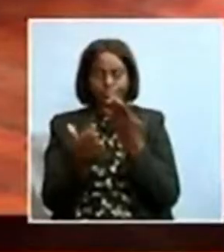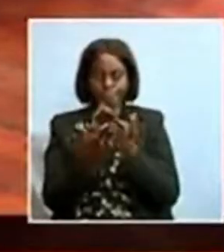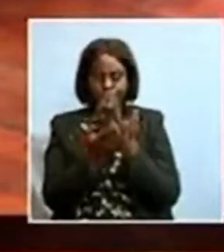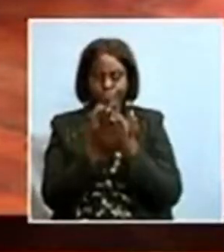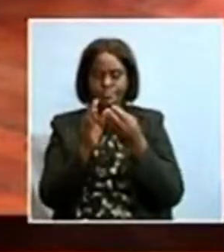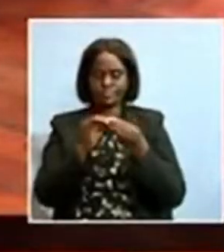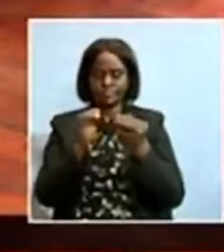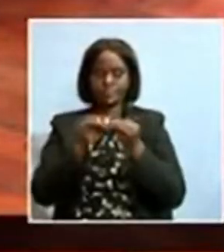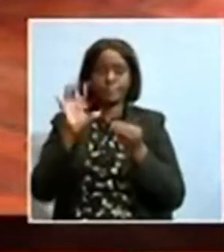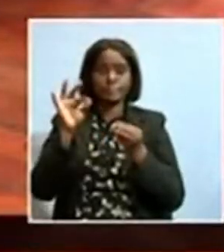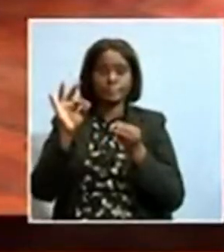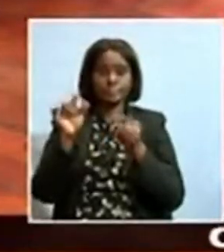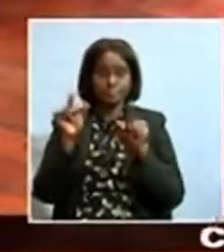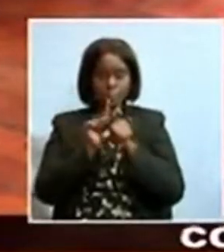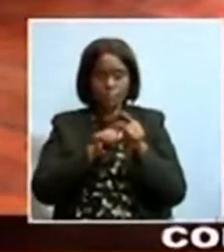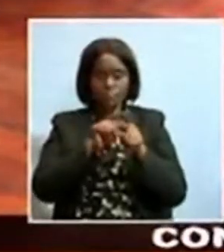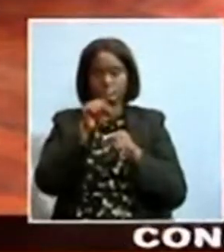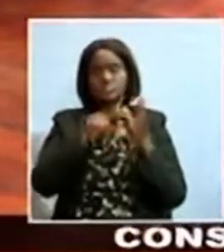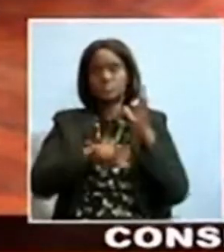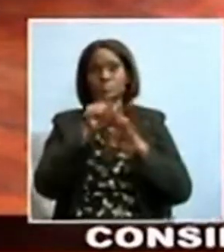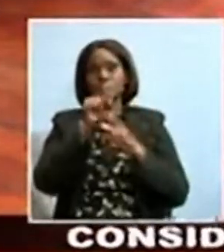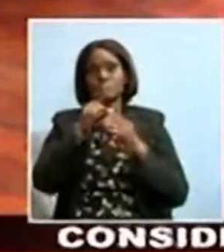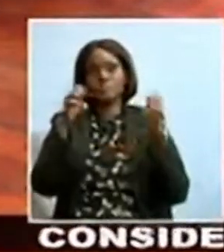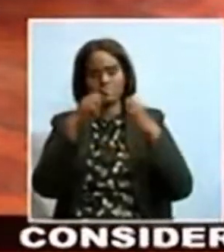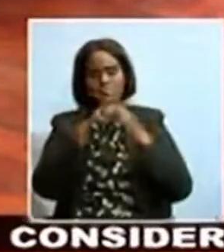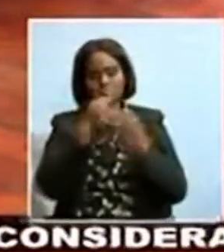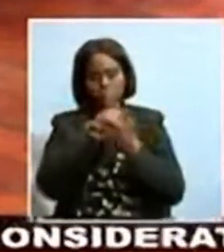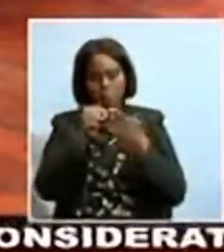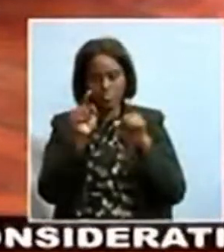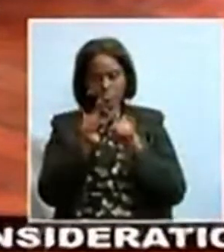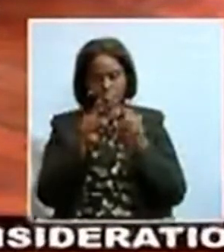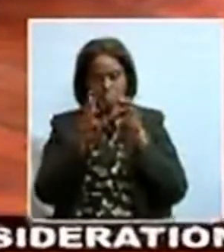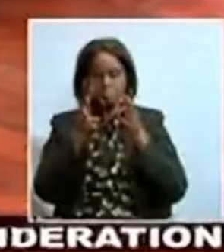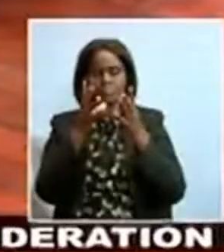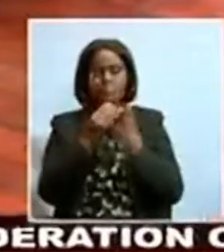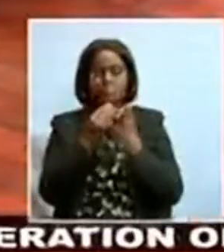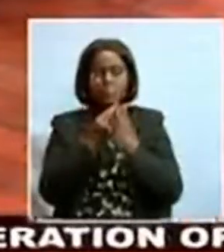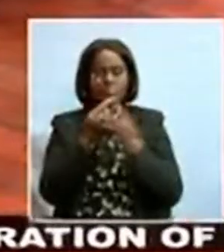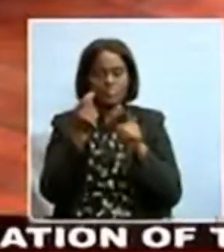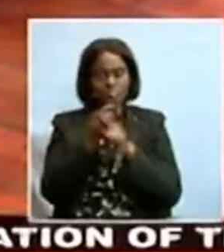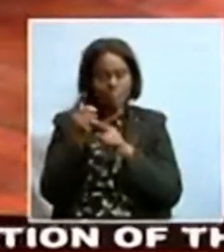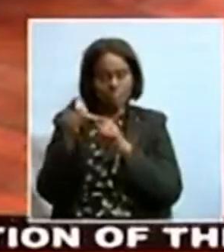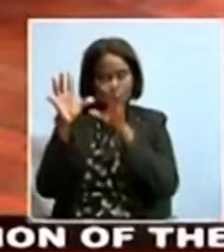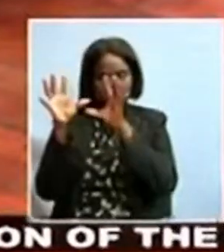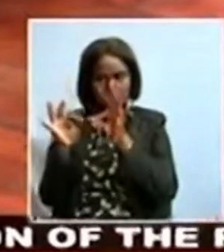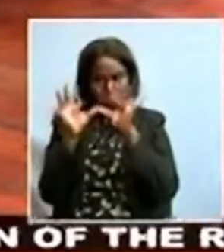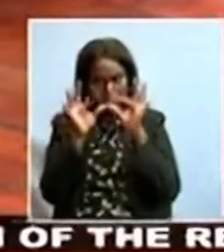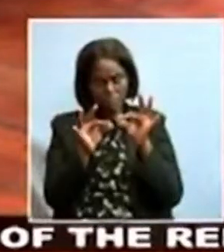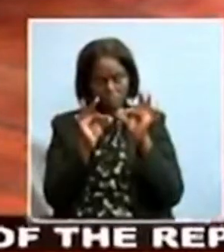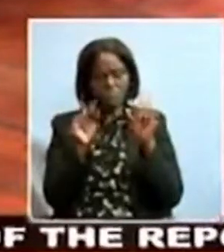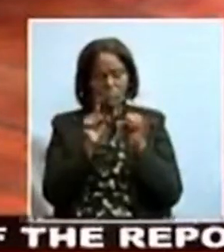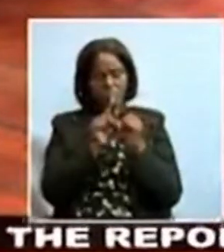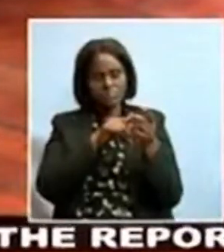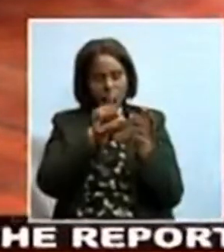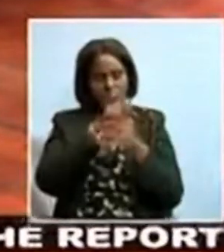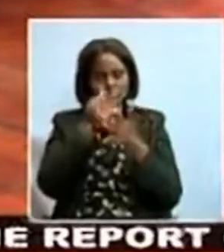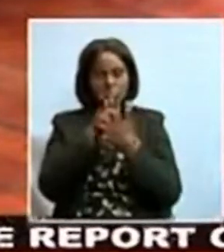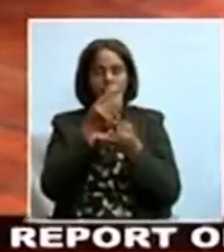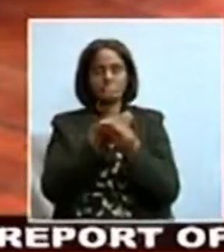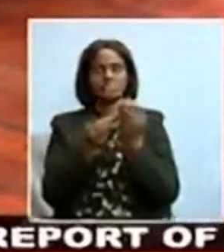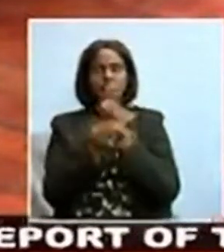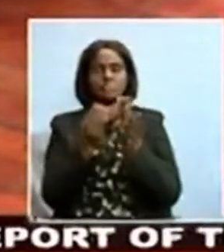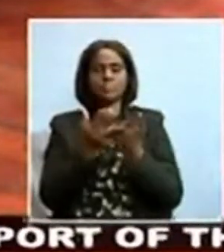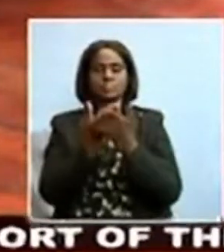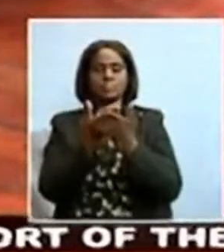9, that's where you find the bank statements and the way the funds were flowing out of the account. to pay these obligations. I submit,